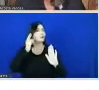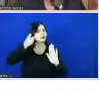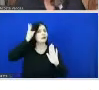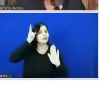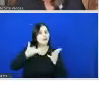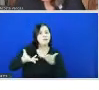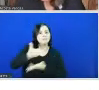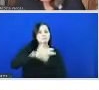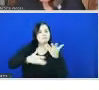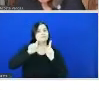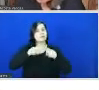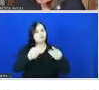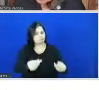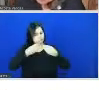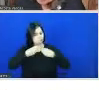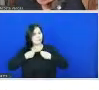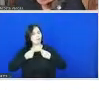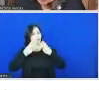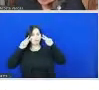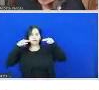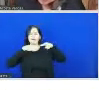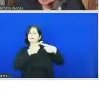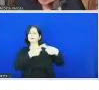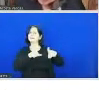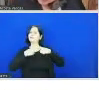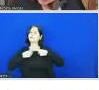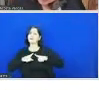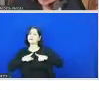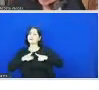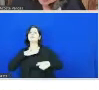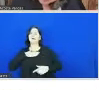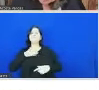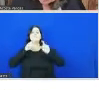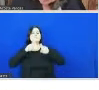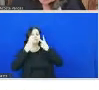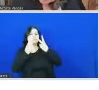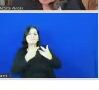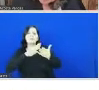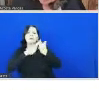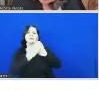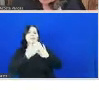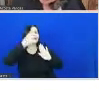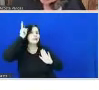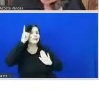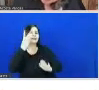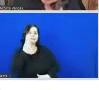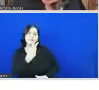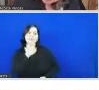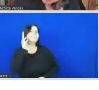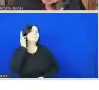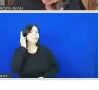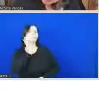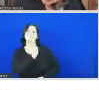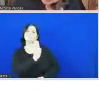la resiliencia los conocimientos de las mujeres y de los pueblos indígenas.